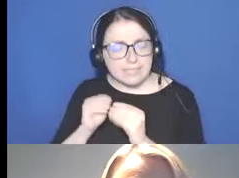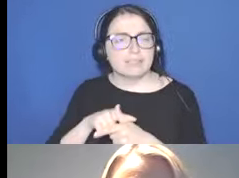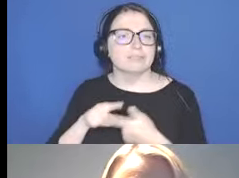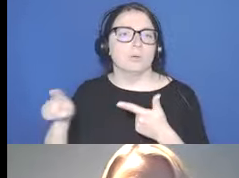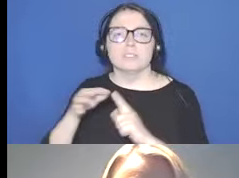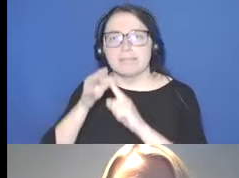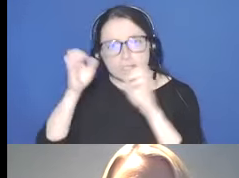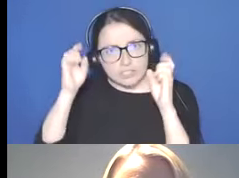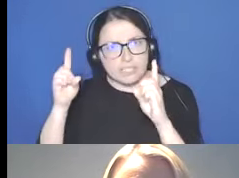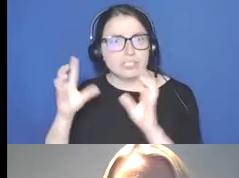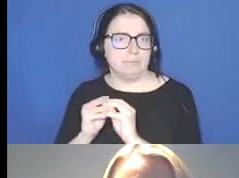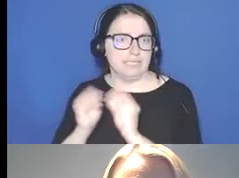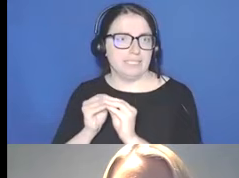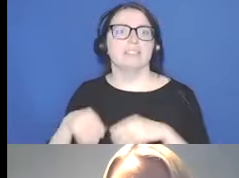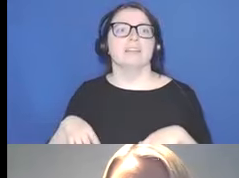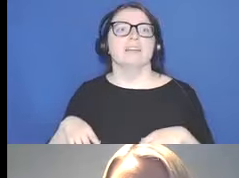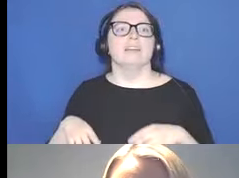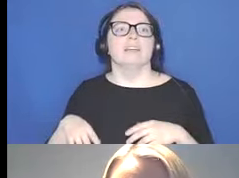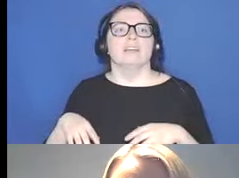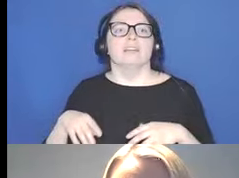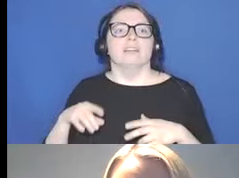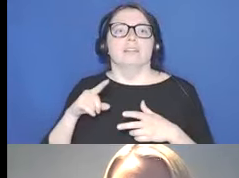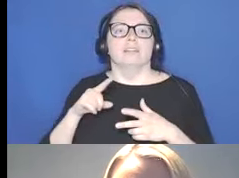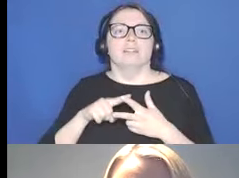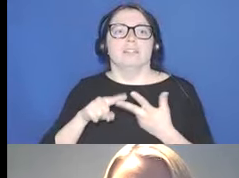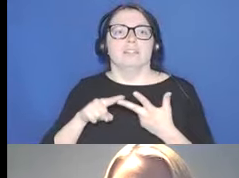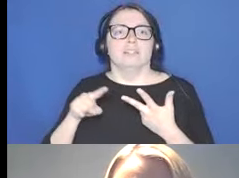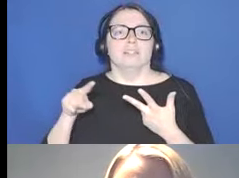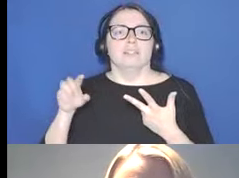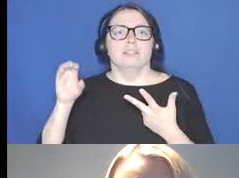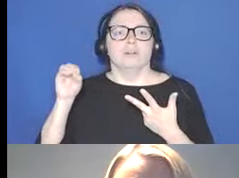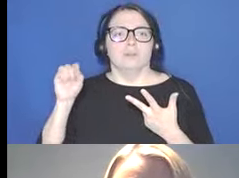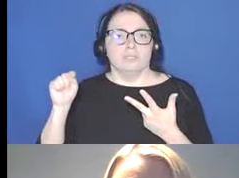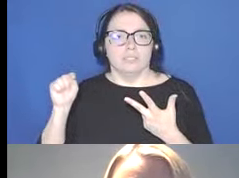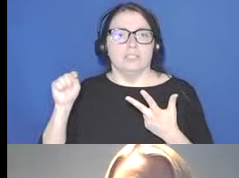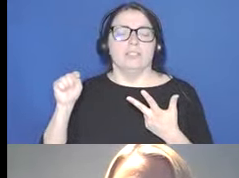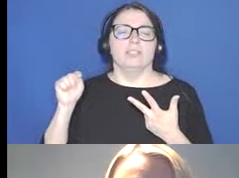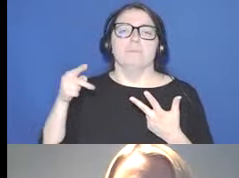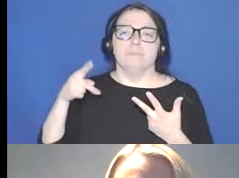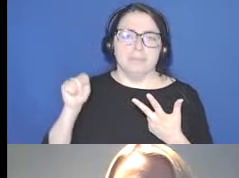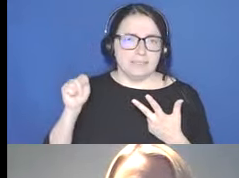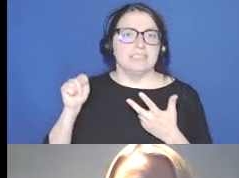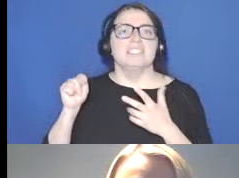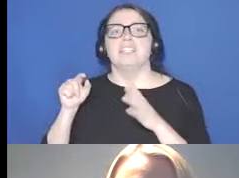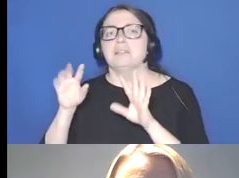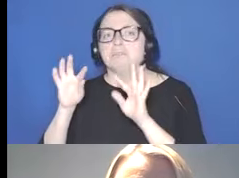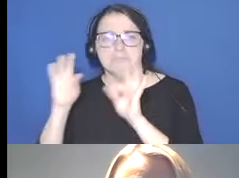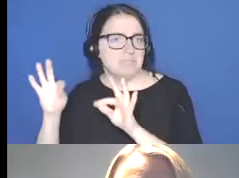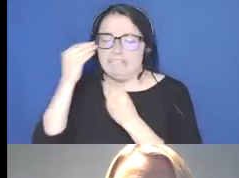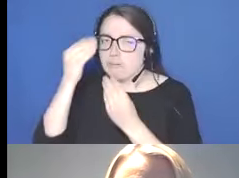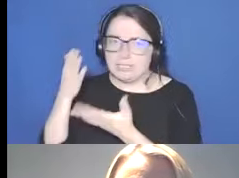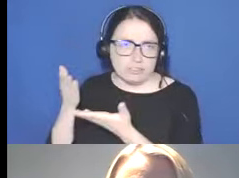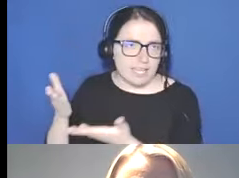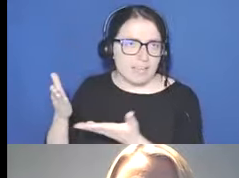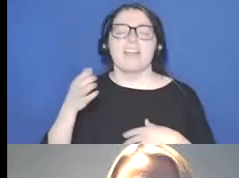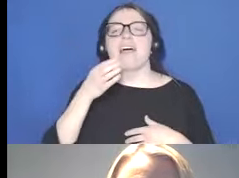for requesting things like OTPT. And they also have good short articles on your rights having